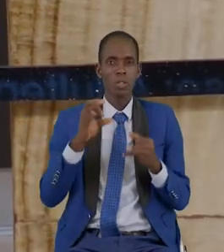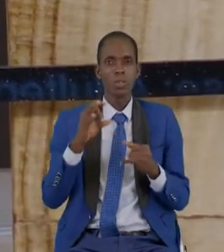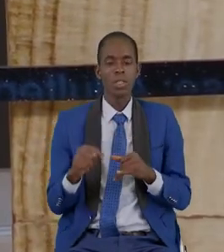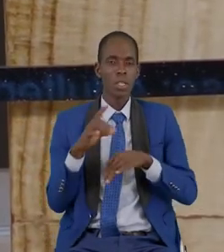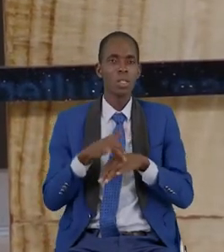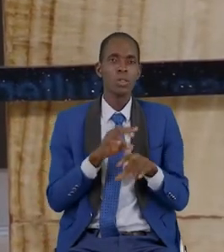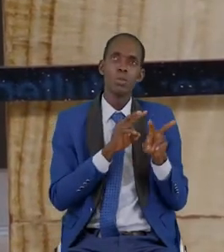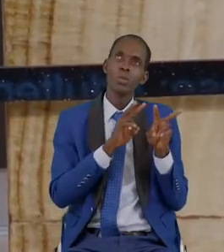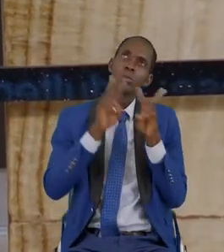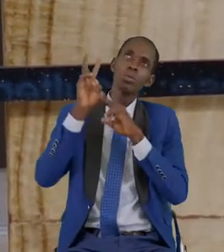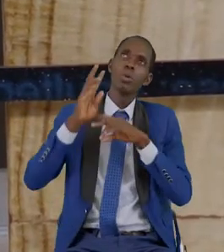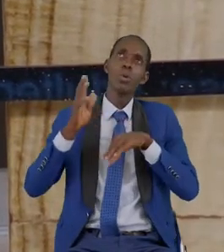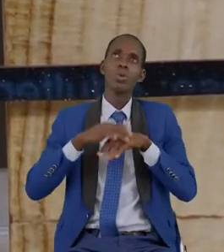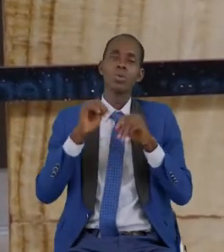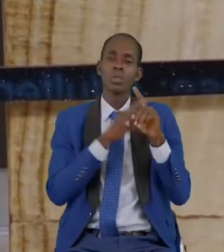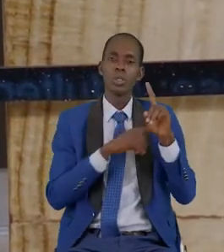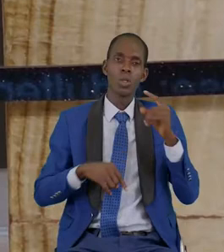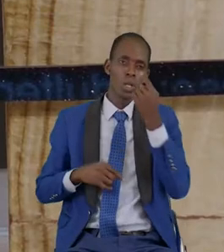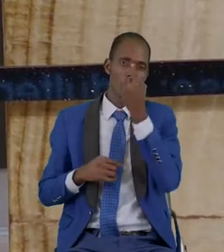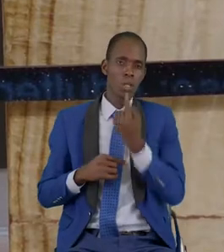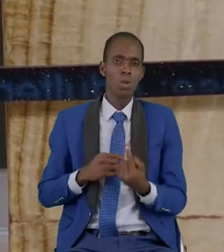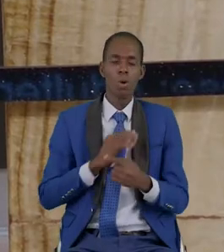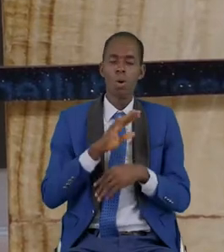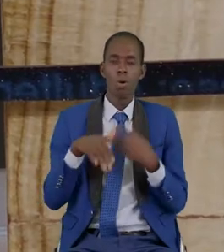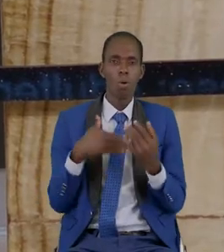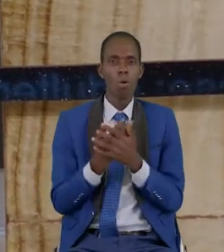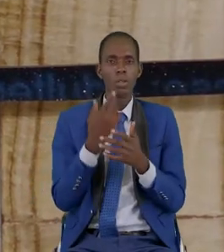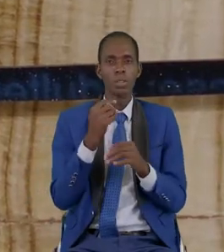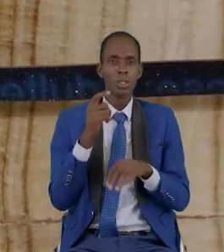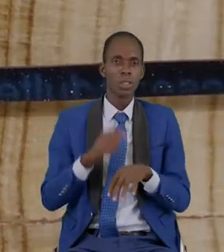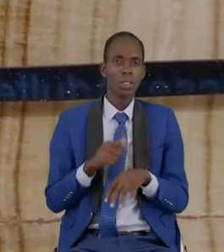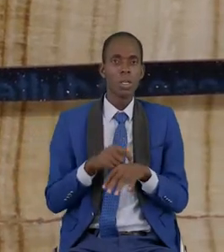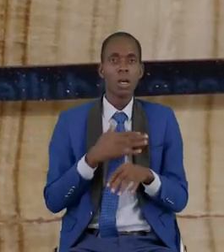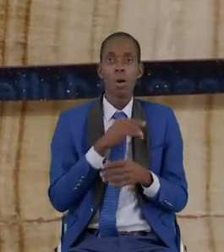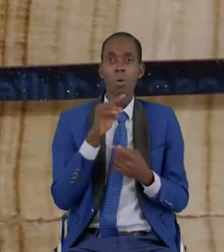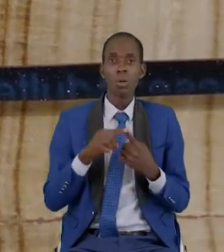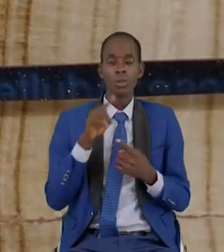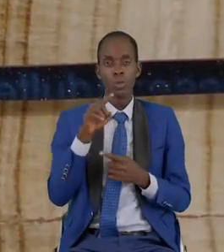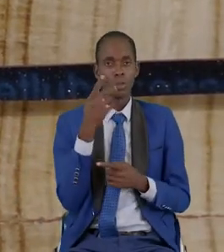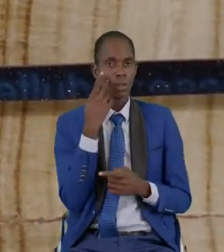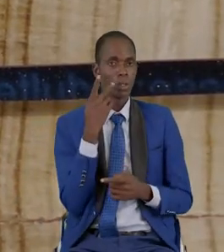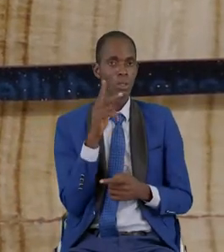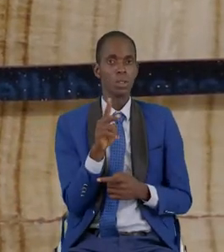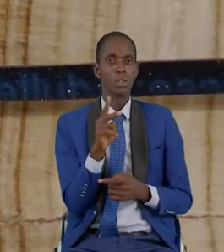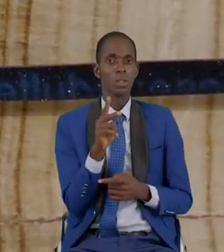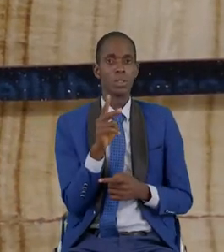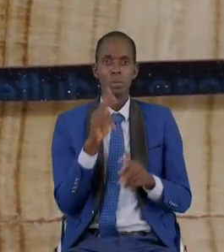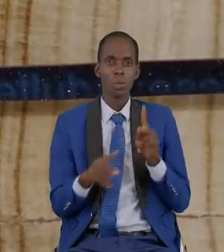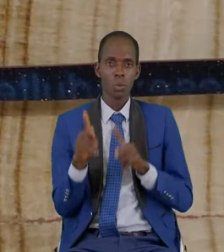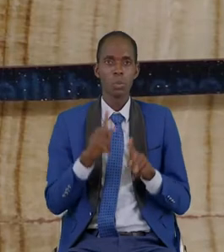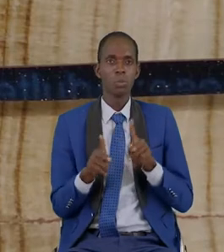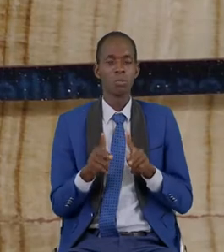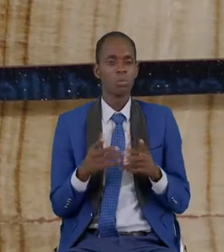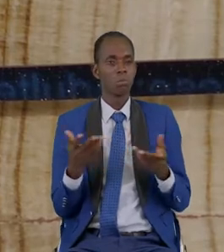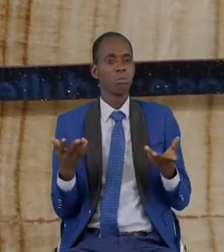Lord alone all the time. And even when you see the people, you make nothing of